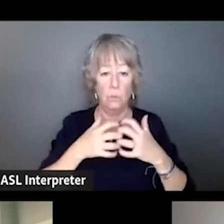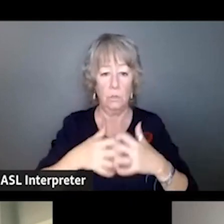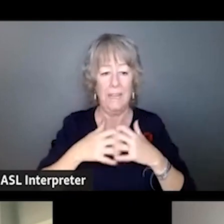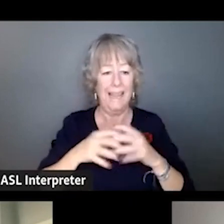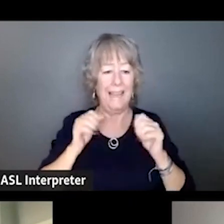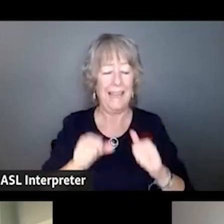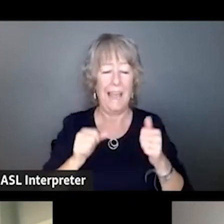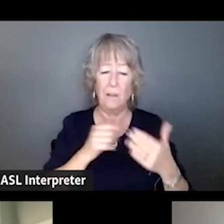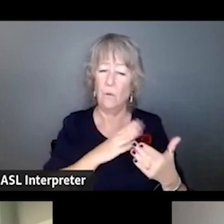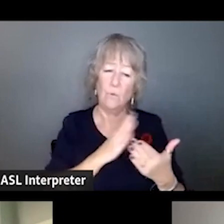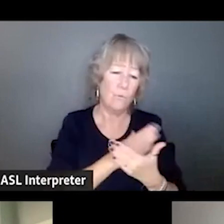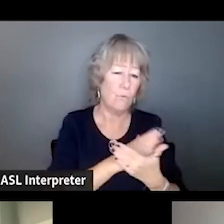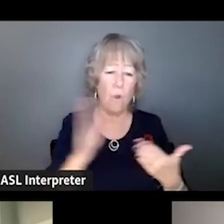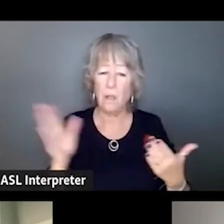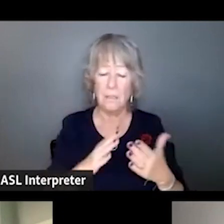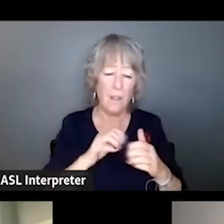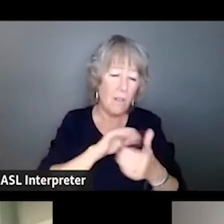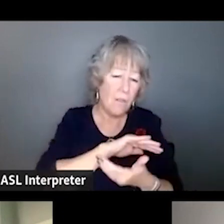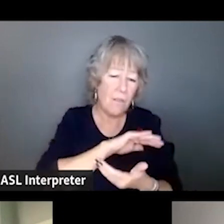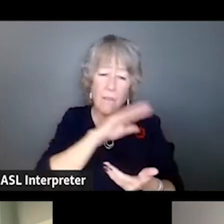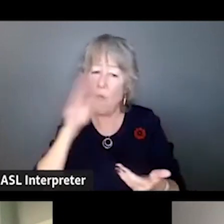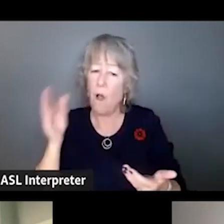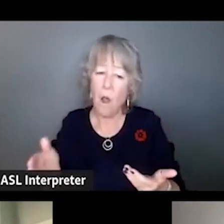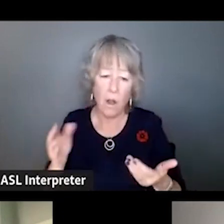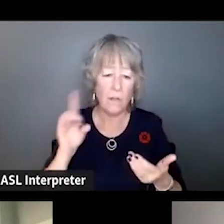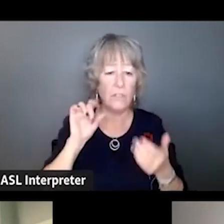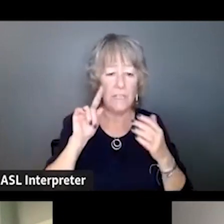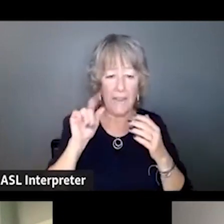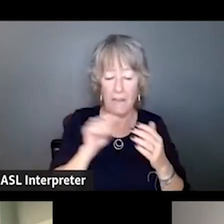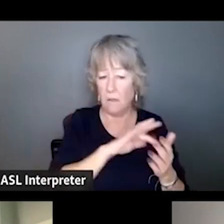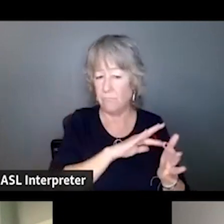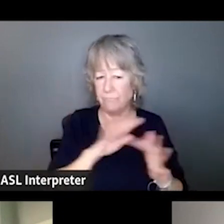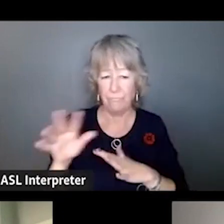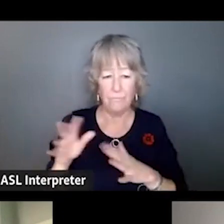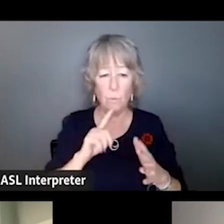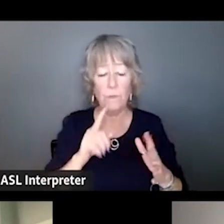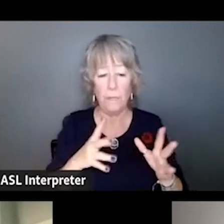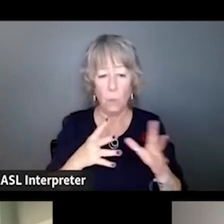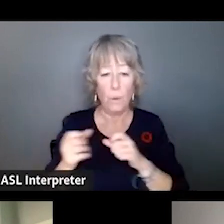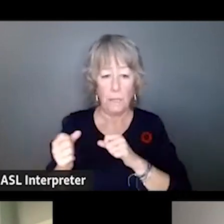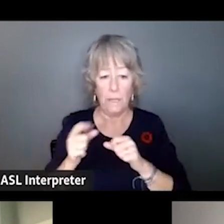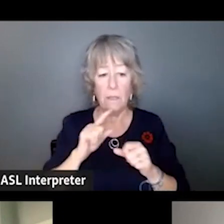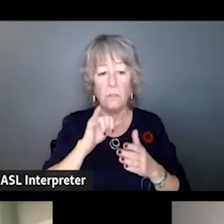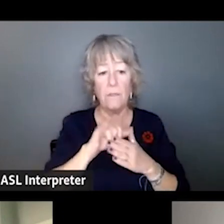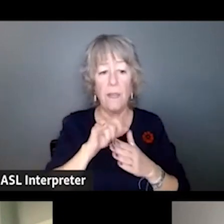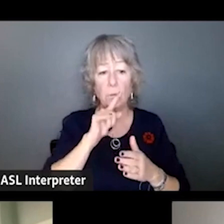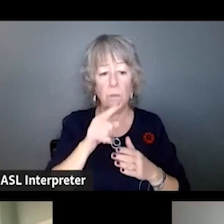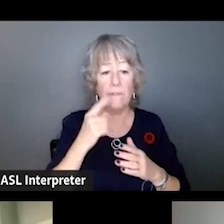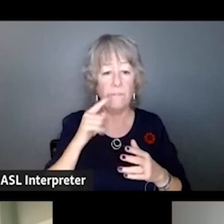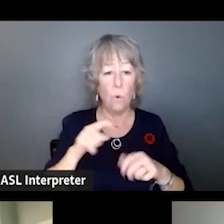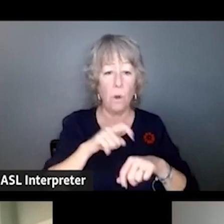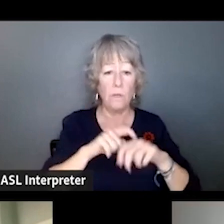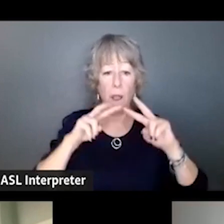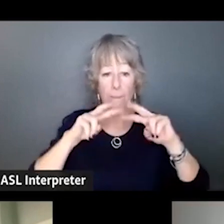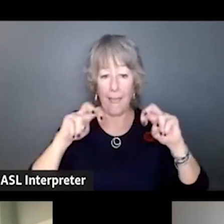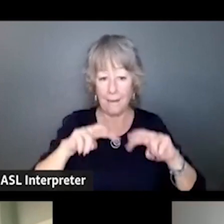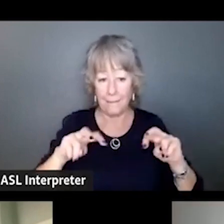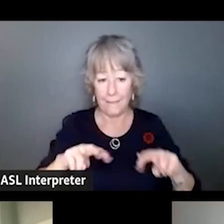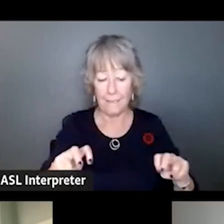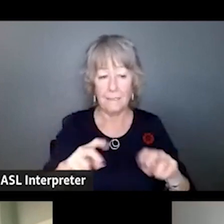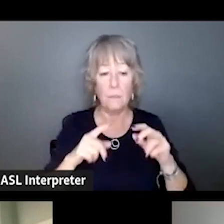of data fairly quickly, right? So that makes it really popular for log analytics or time series use